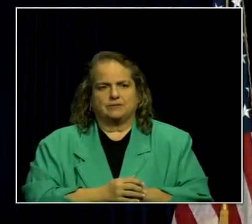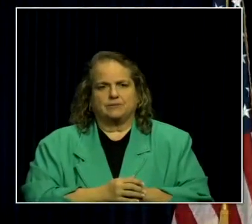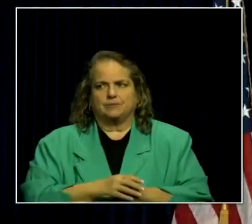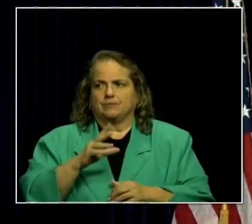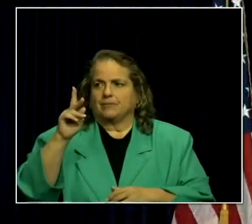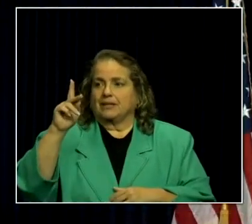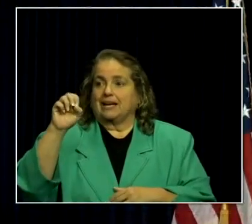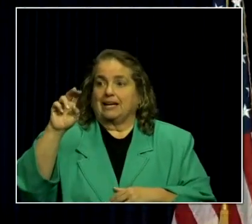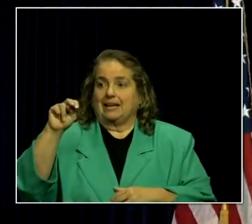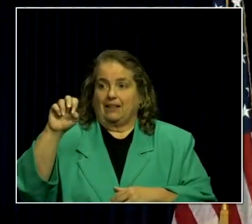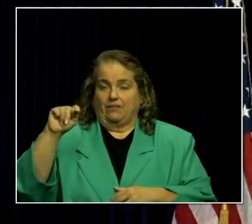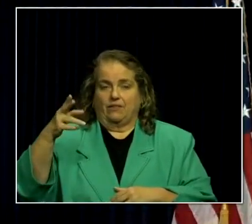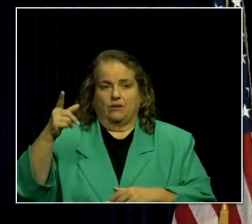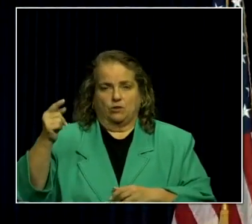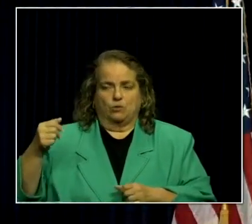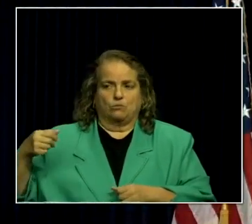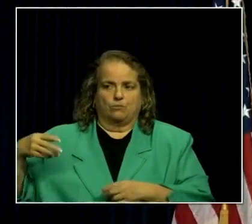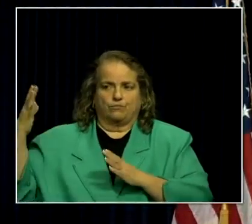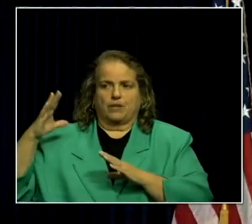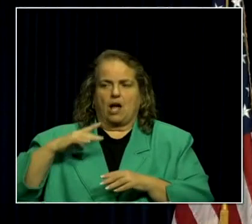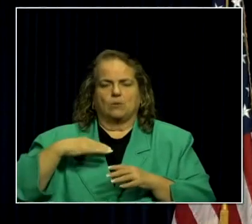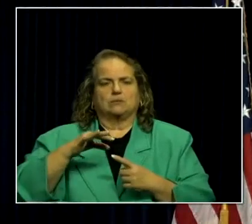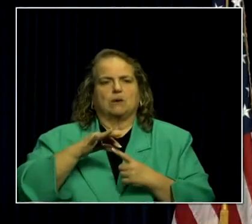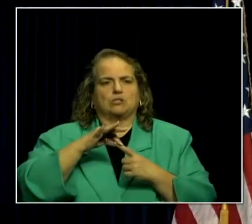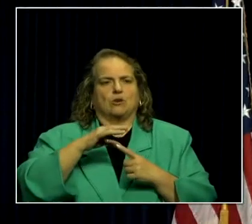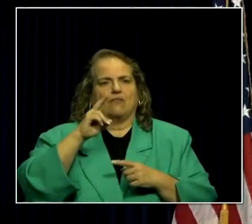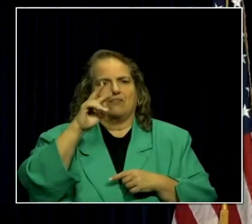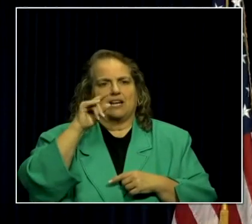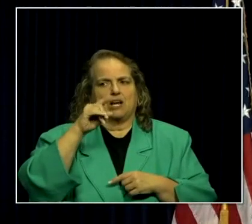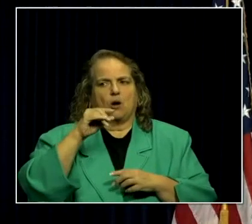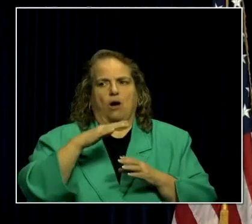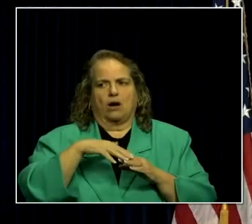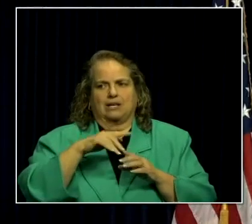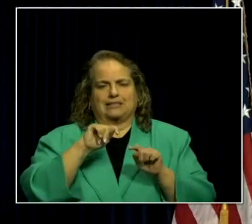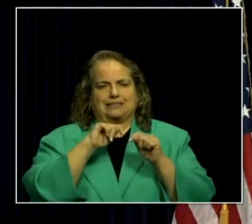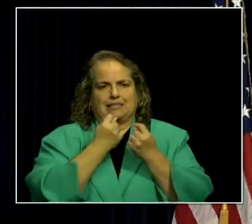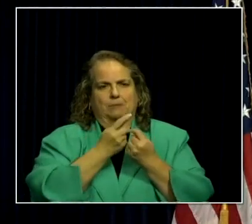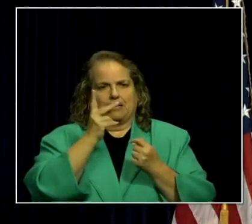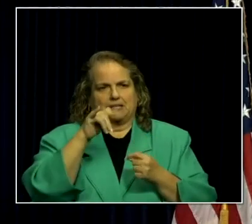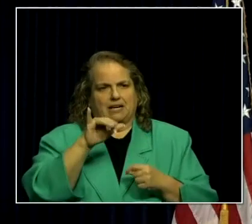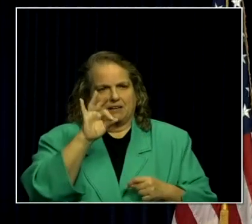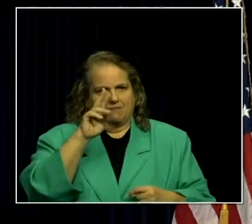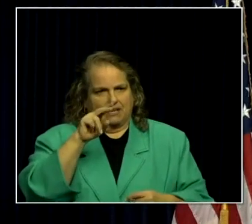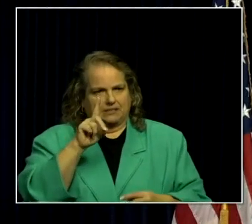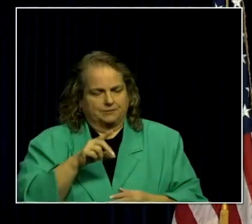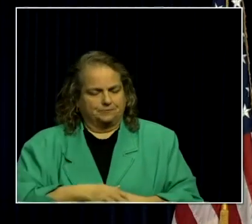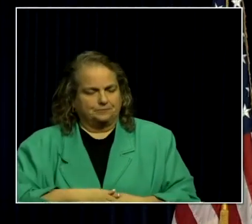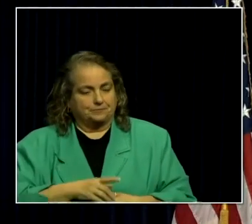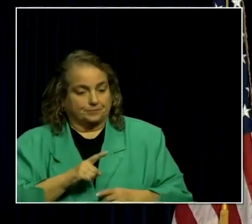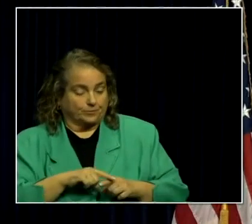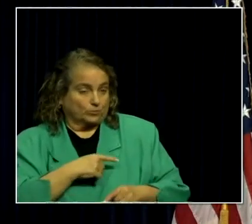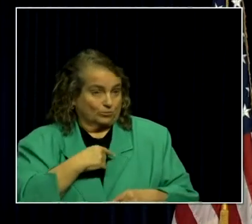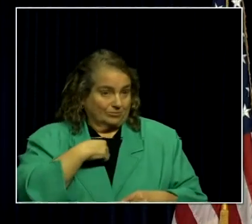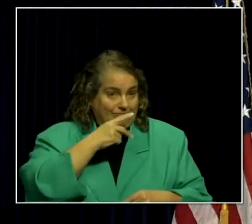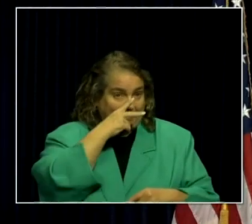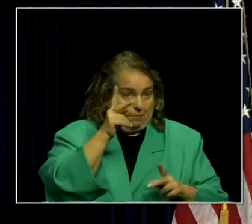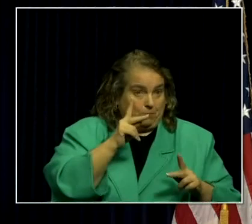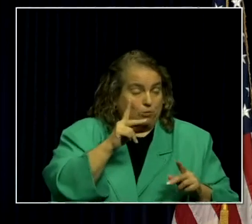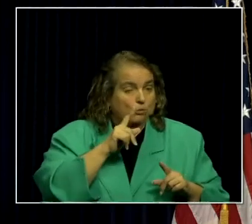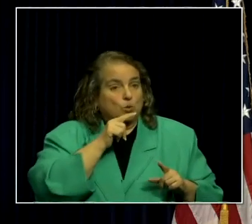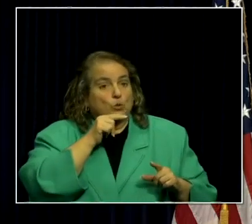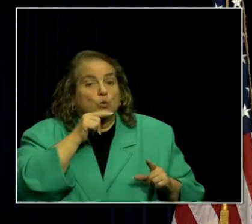Kenneth, can you pull up our special video today on the Team Kentucky Fund? So as we have seen people coming